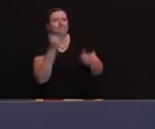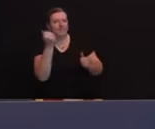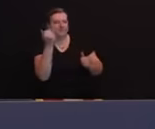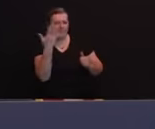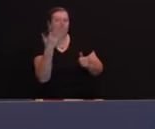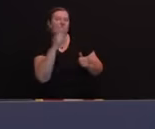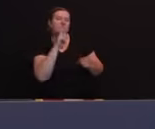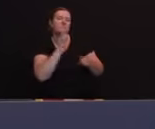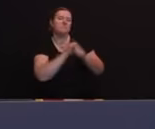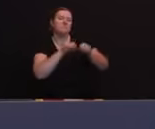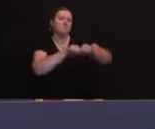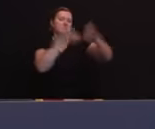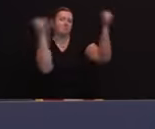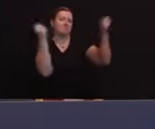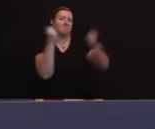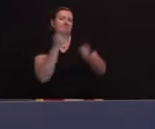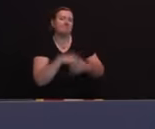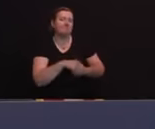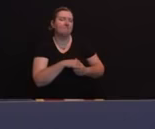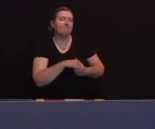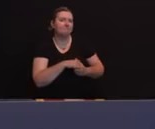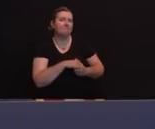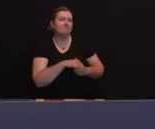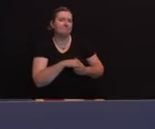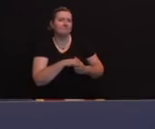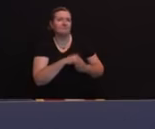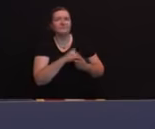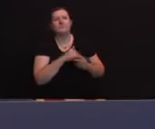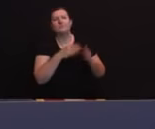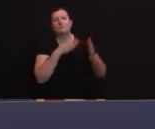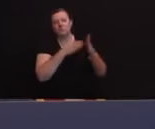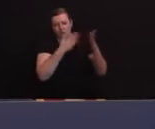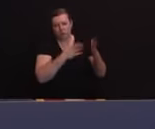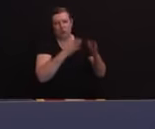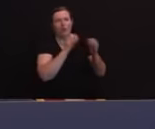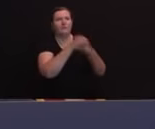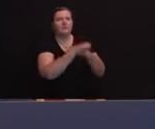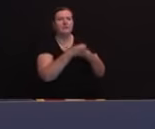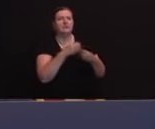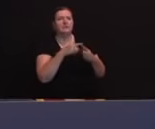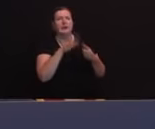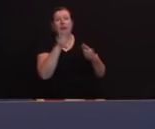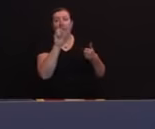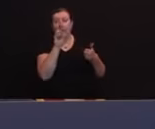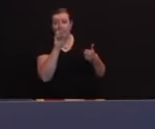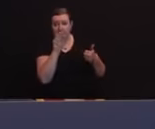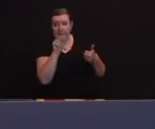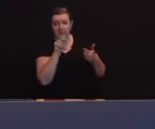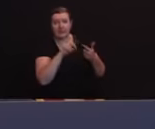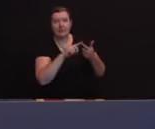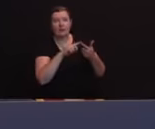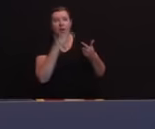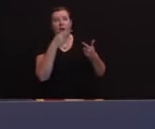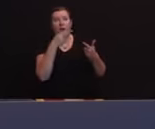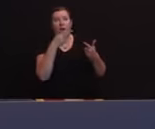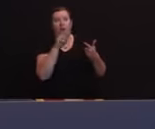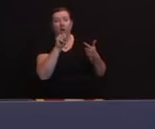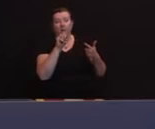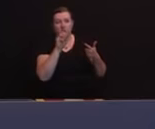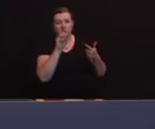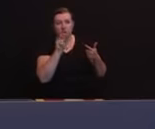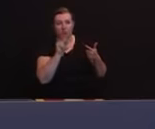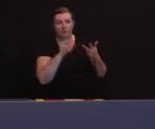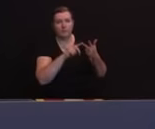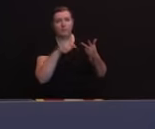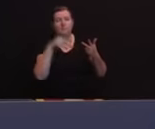violation, and those respective prosecutors' offices in Camden, Hudson, and Passaic are working through that. I'm not going to read to the list of the